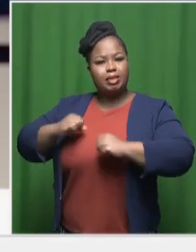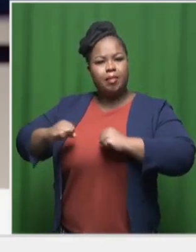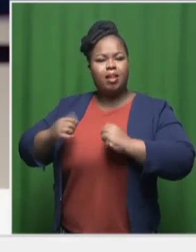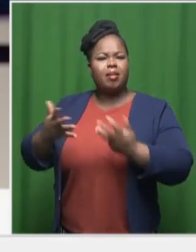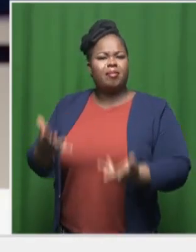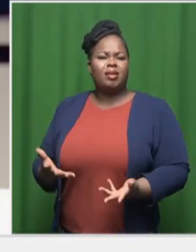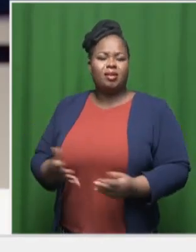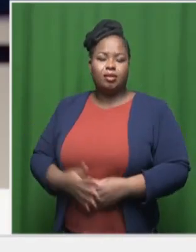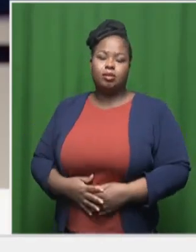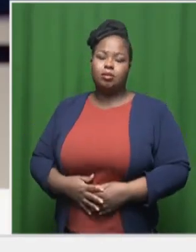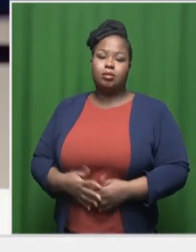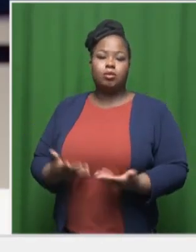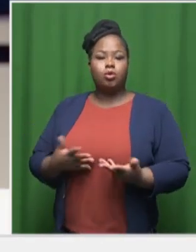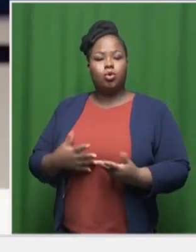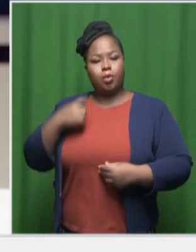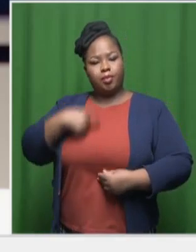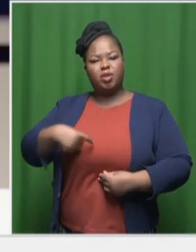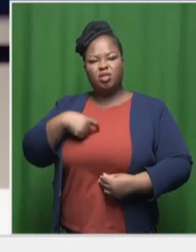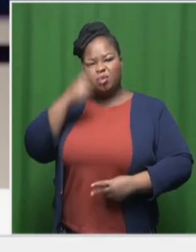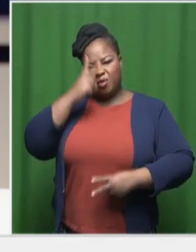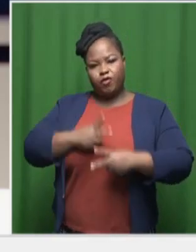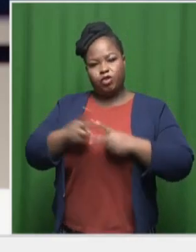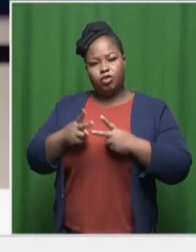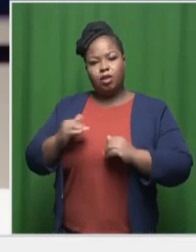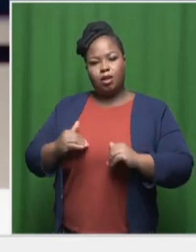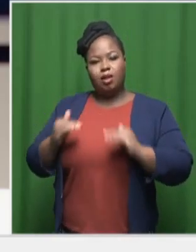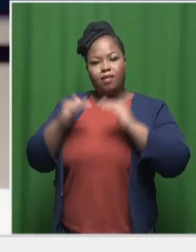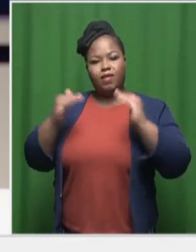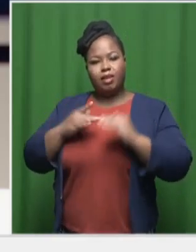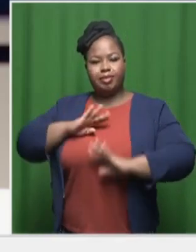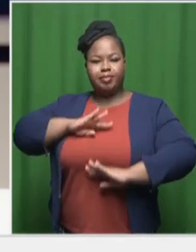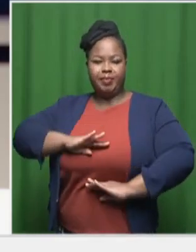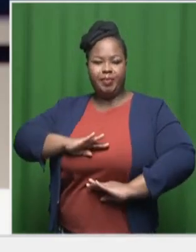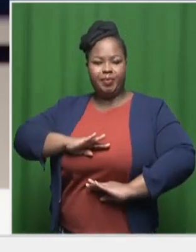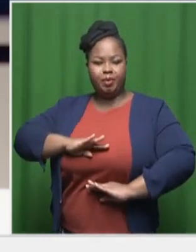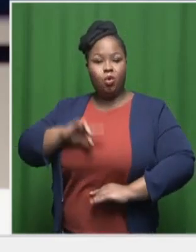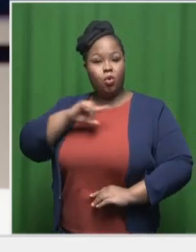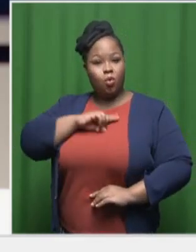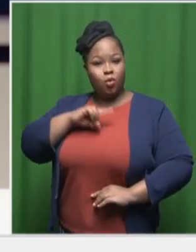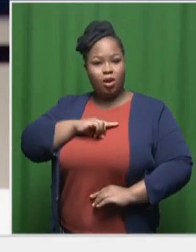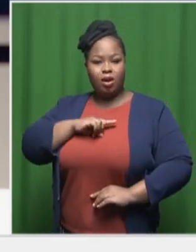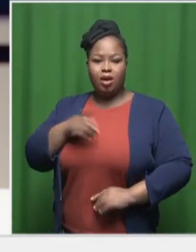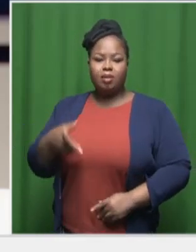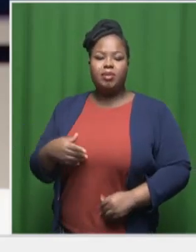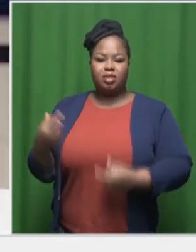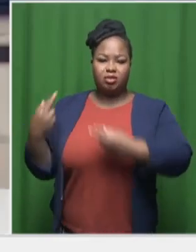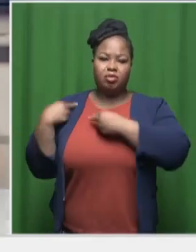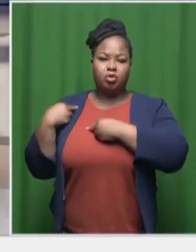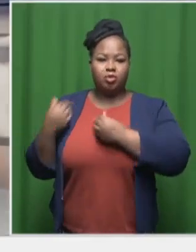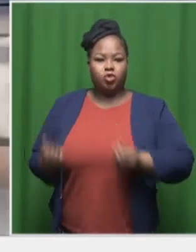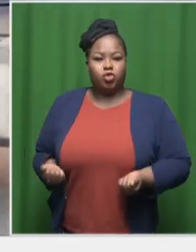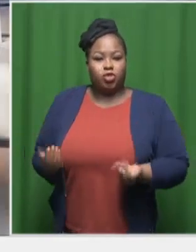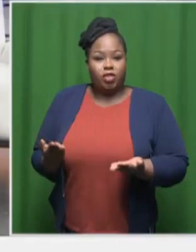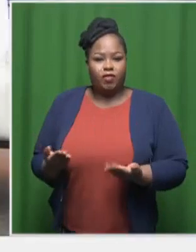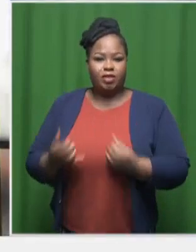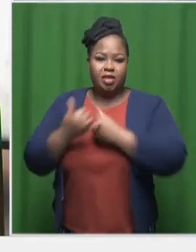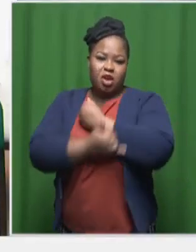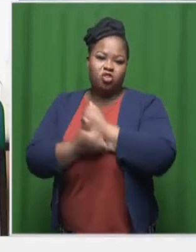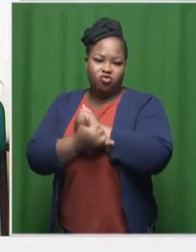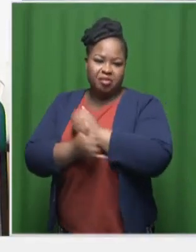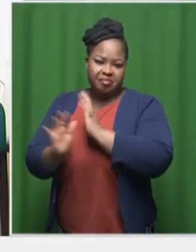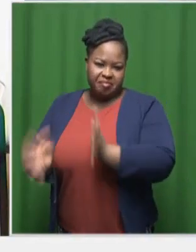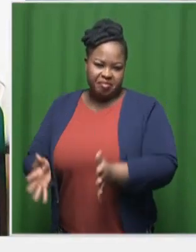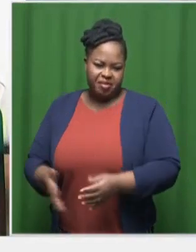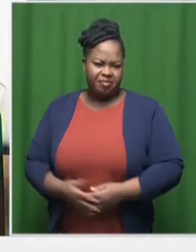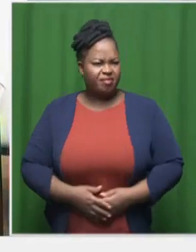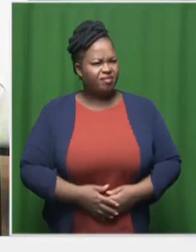personal, professional level, very fulfilling. This is about country duty, really, not anything else. Why